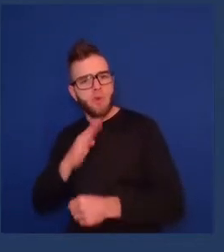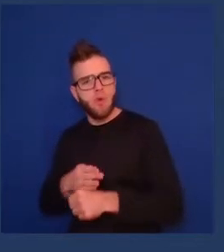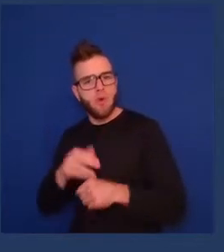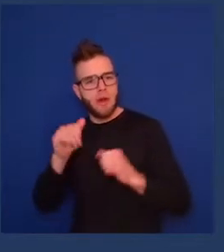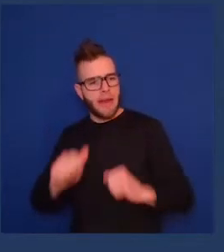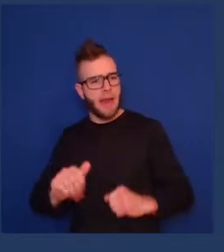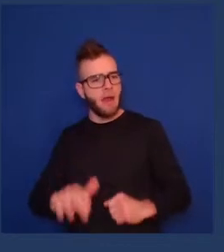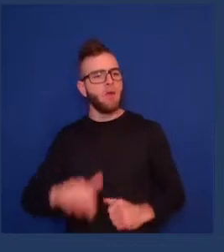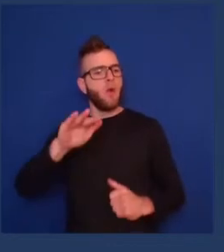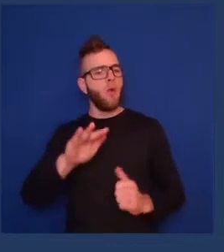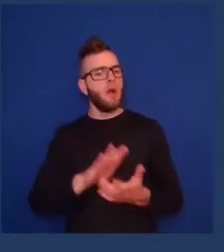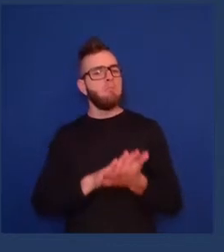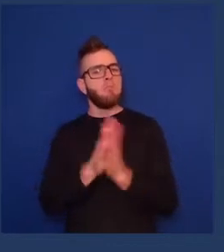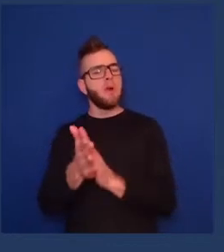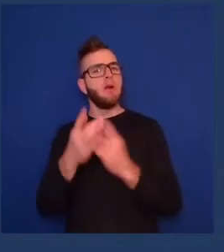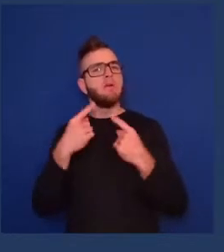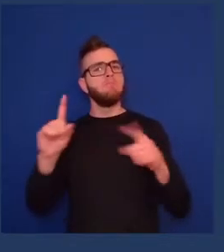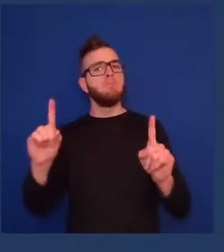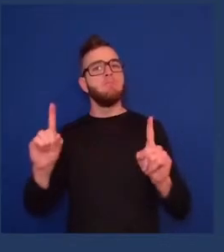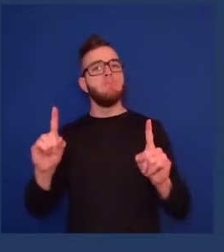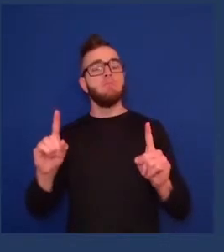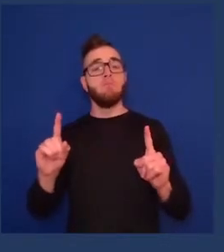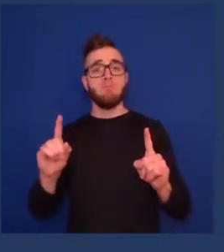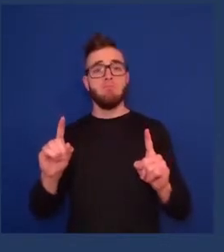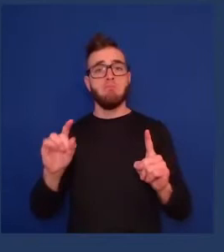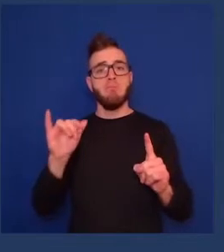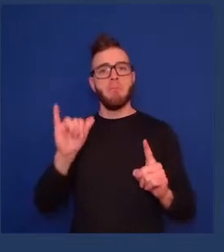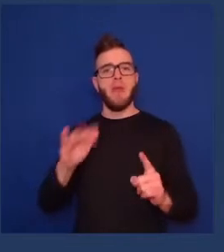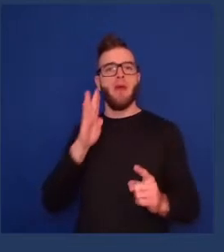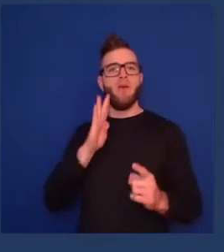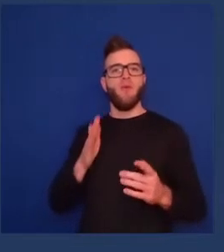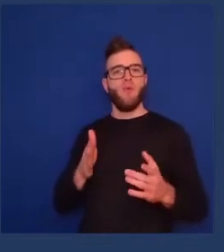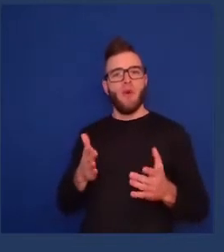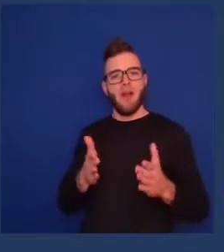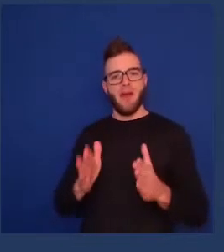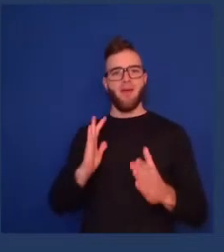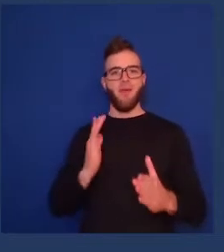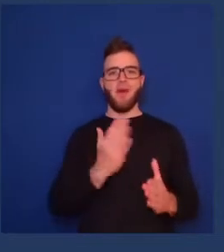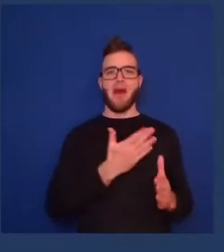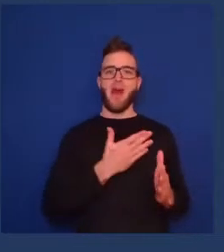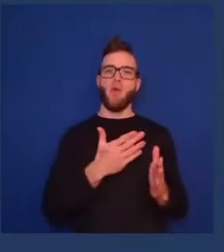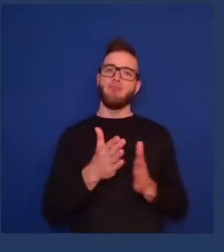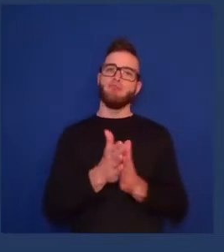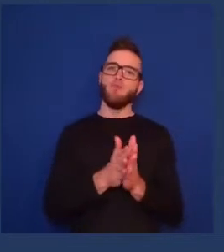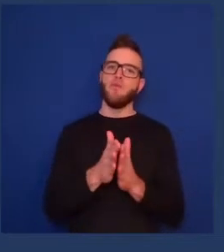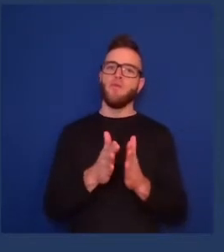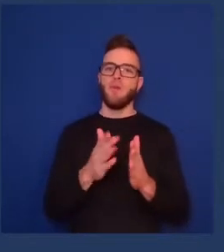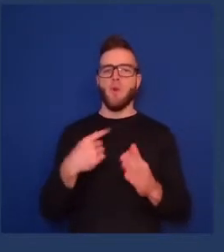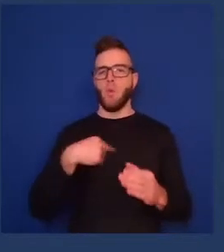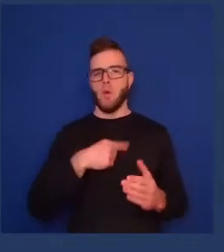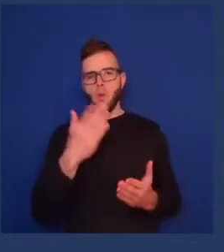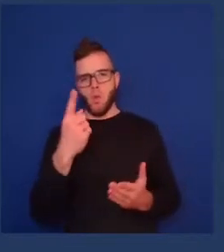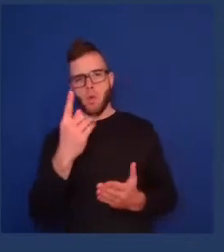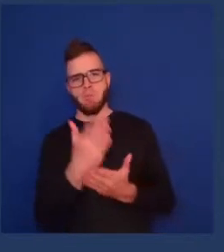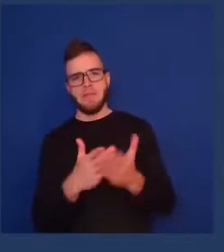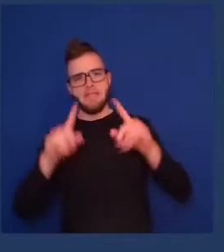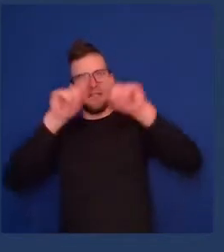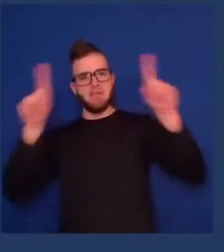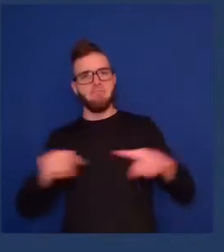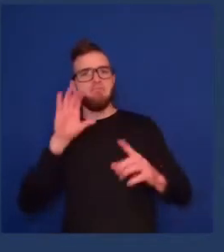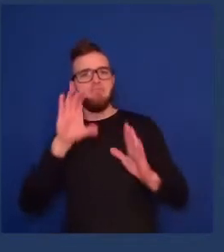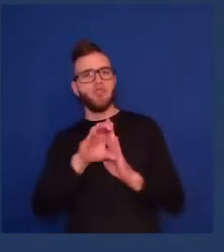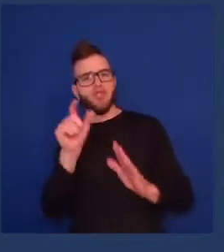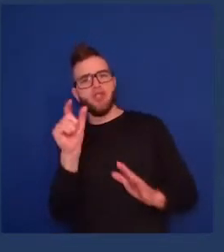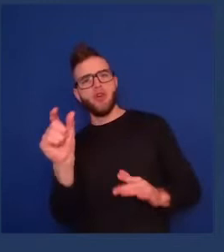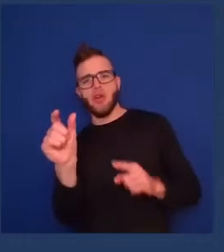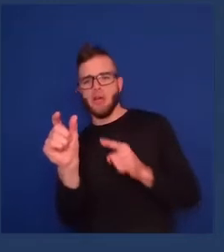son or daughter can become, the way in which he or she can grow and develop. That would allow a movement like ours. We're just one piece of a disability puzzle, but it